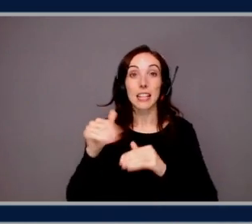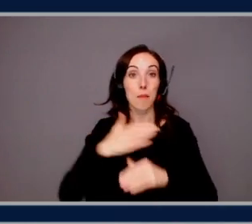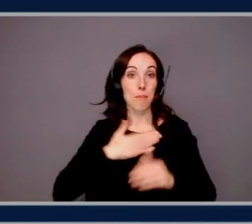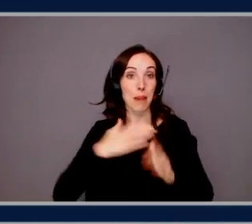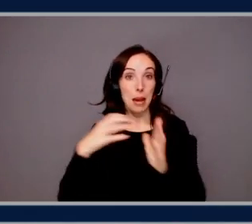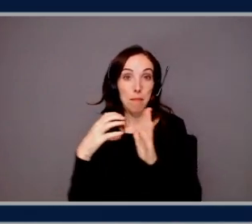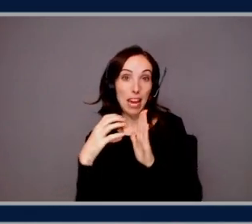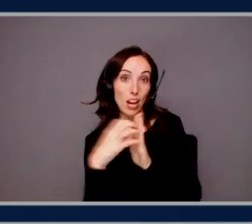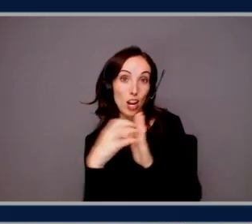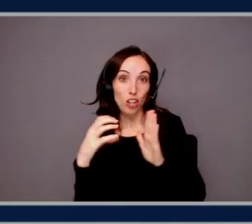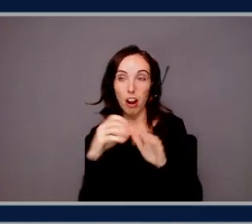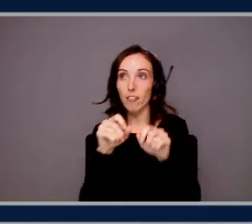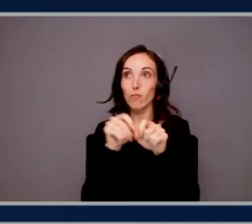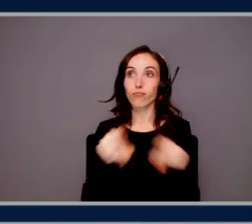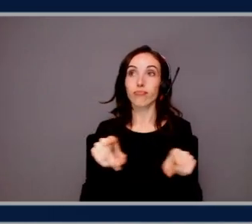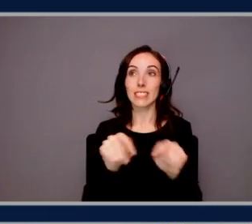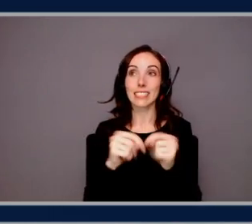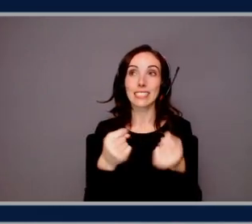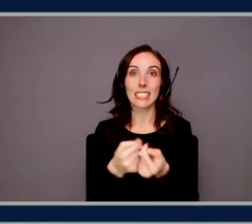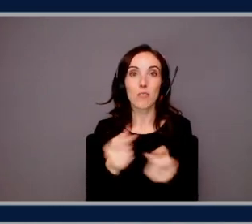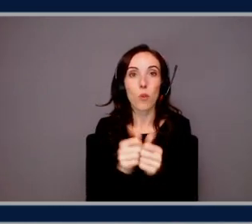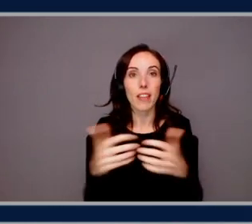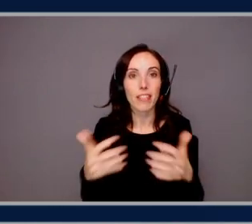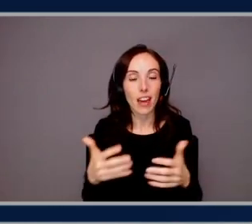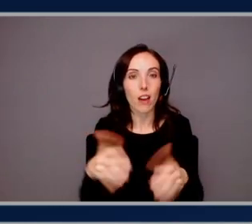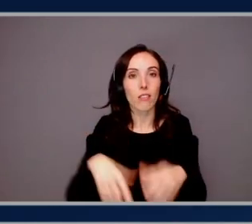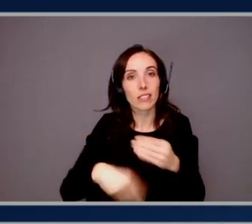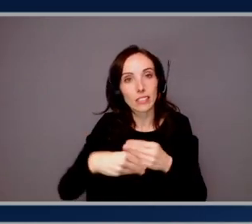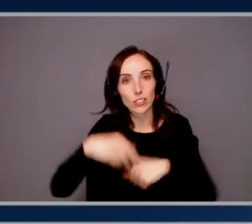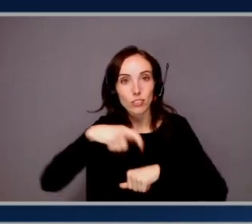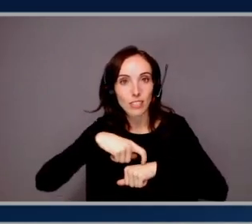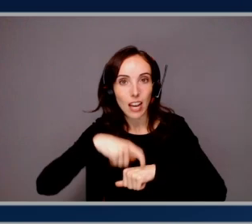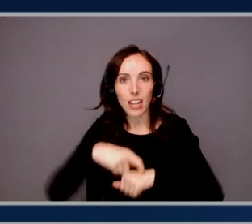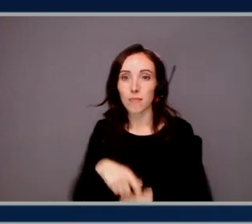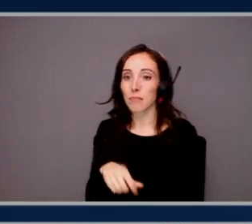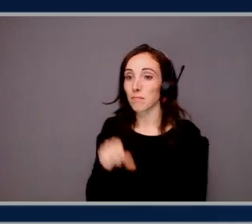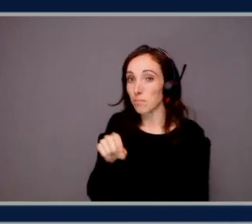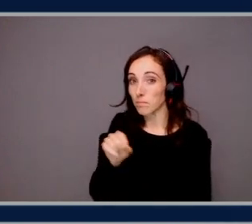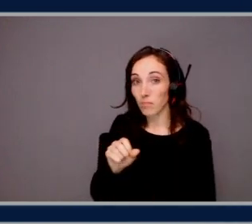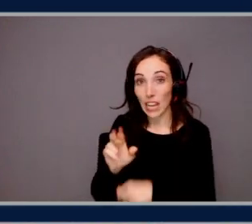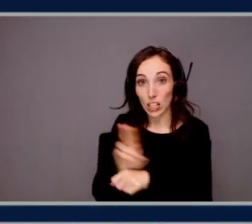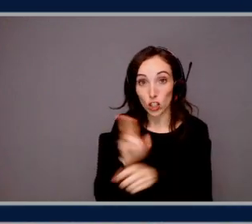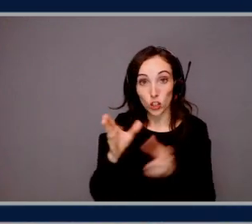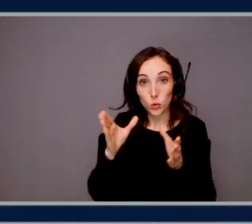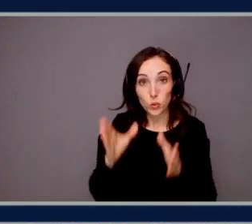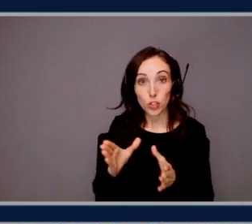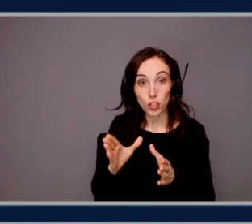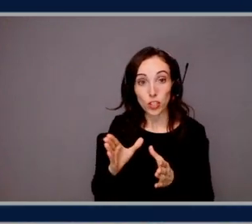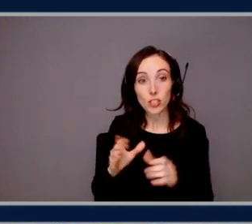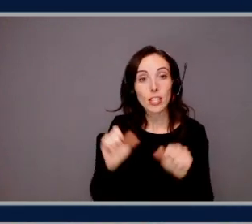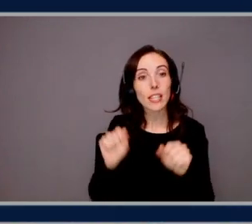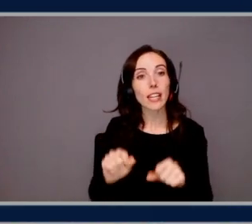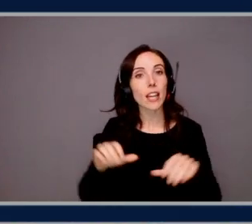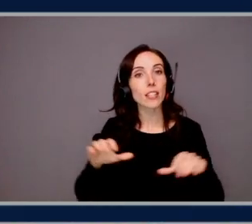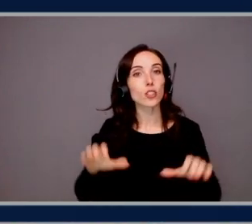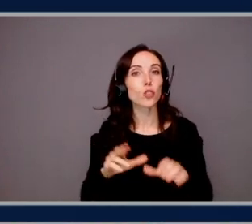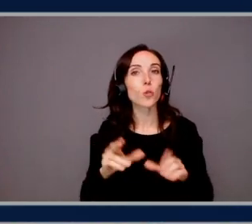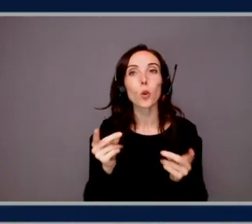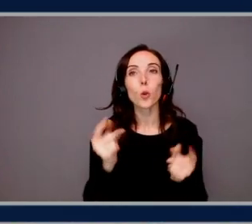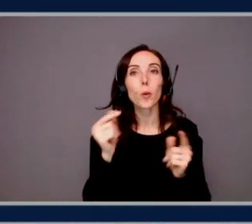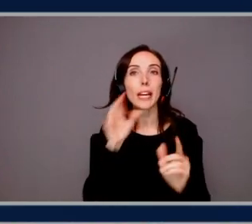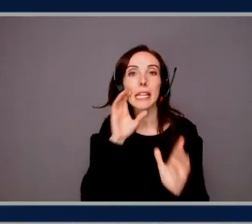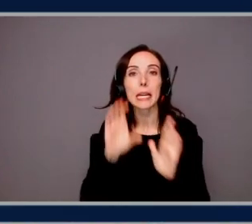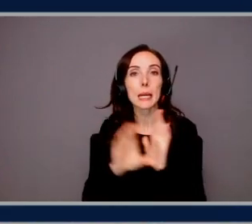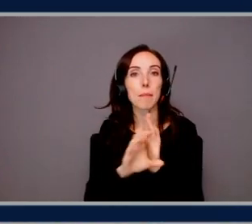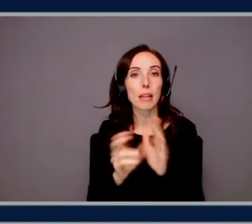team without having to spend that extra time. Yeah, and, Exactly. and users can also do a quick kind of image upload as well,